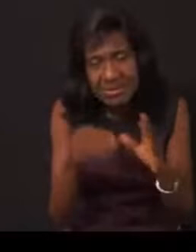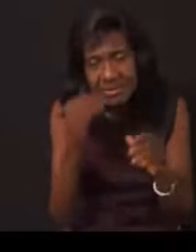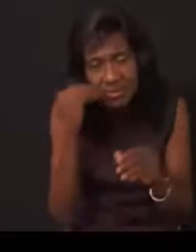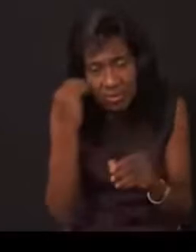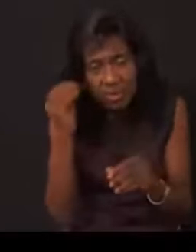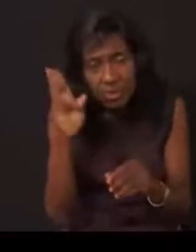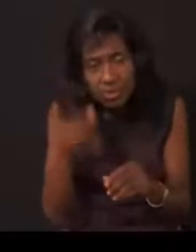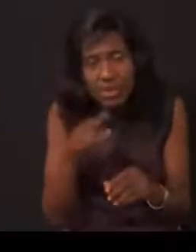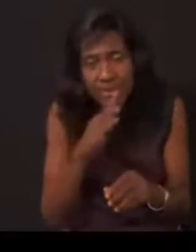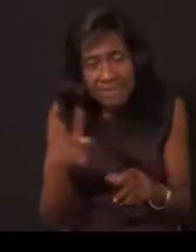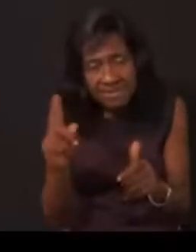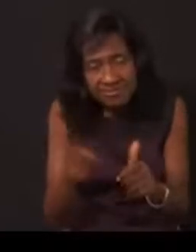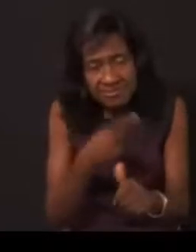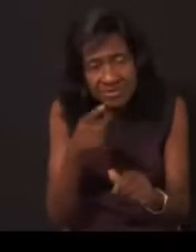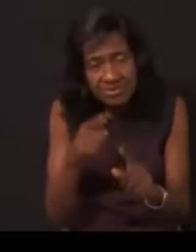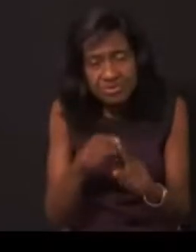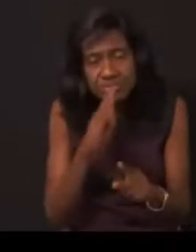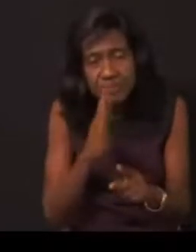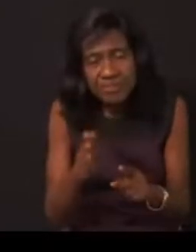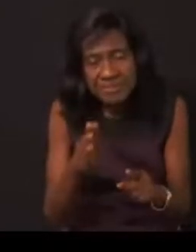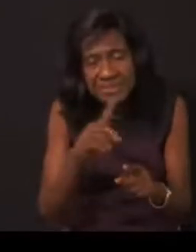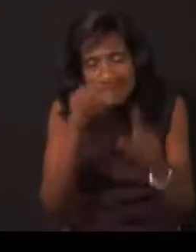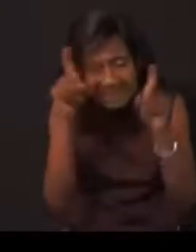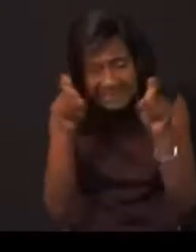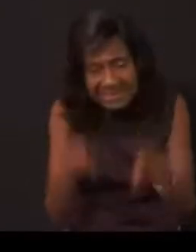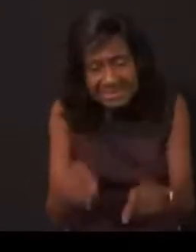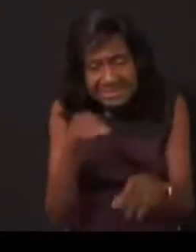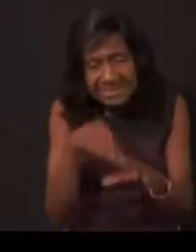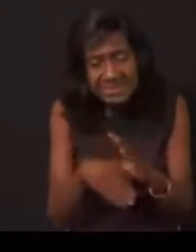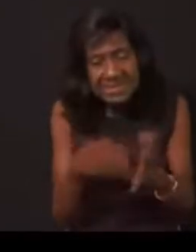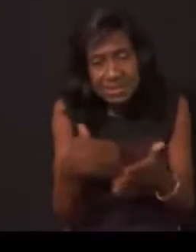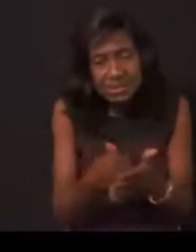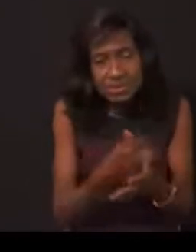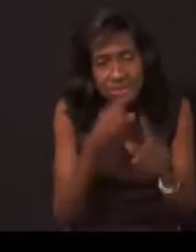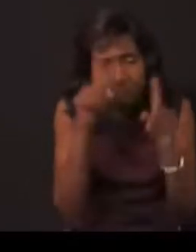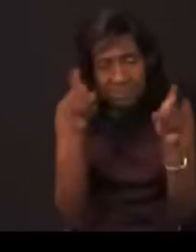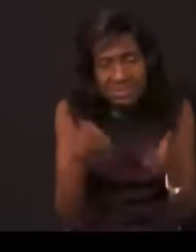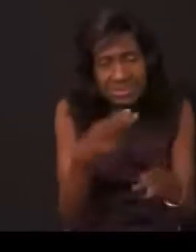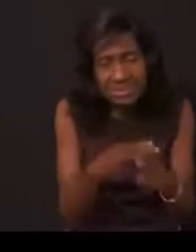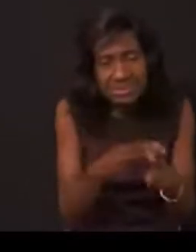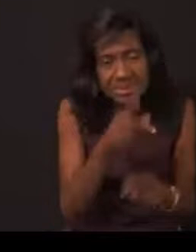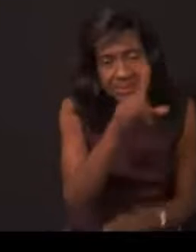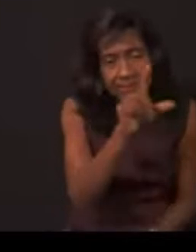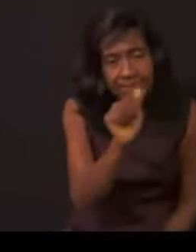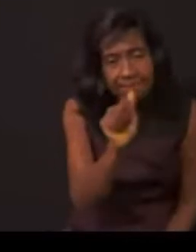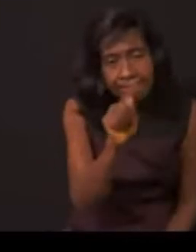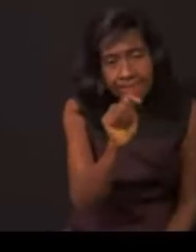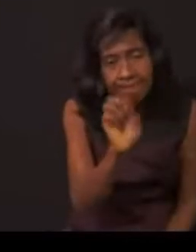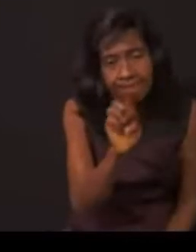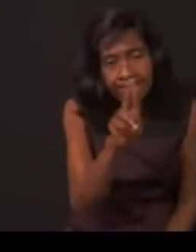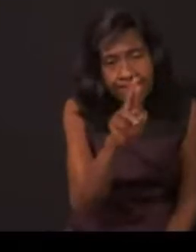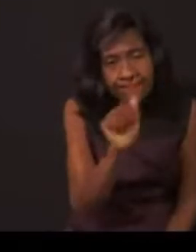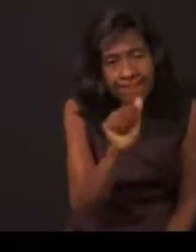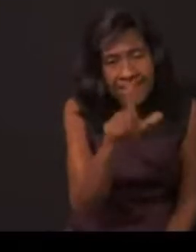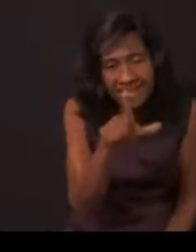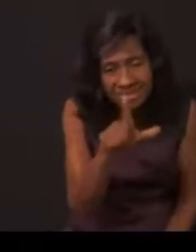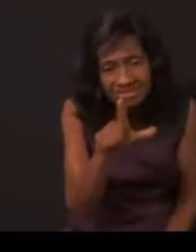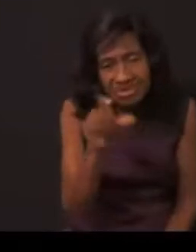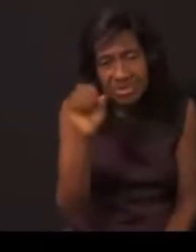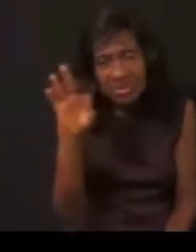the process and the utilization of lateral flow tests, we may have an impact on even those people